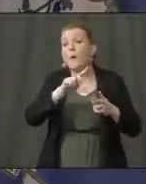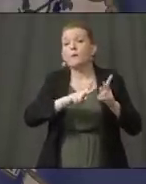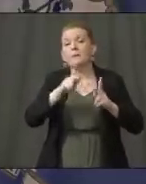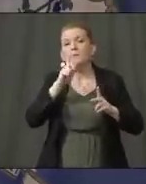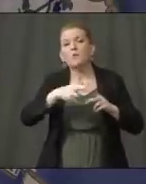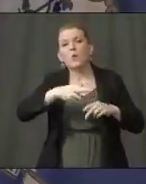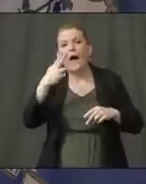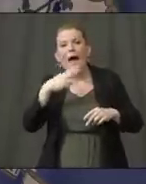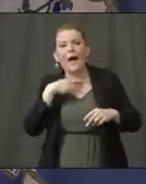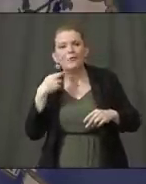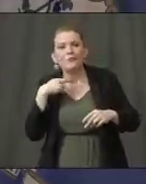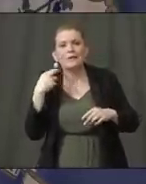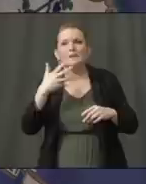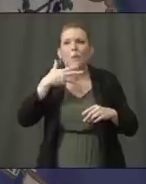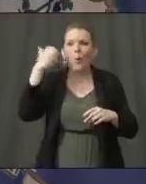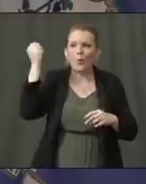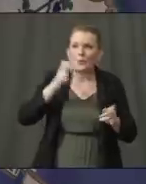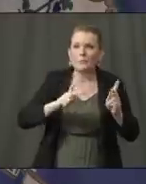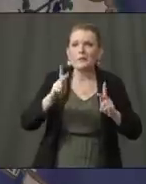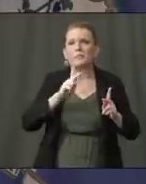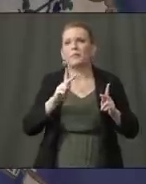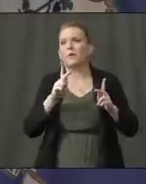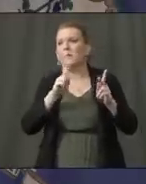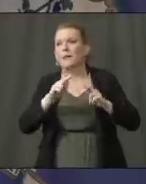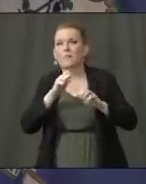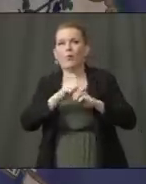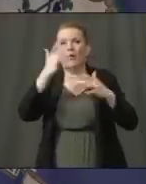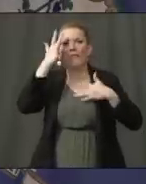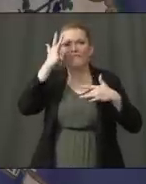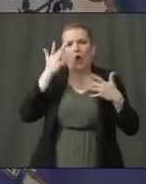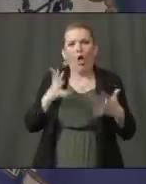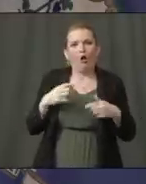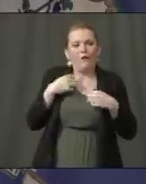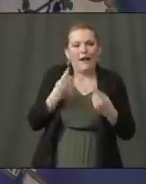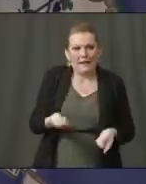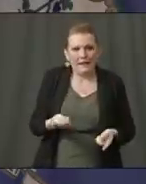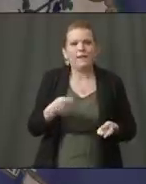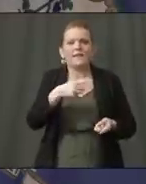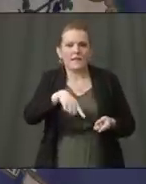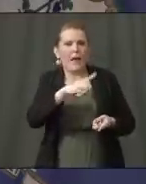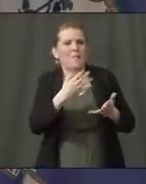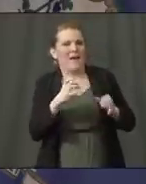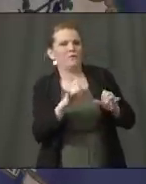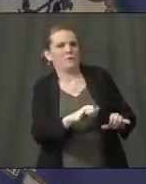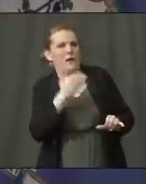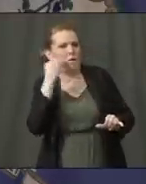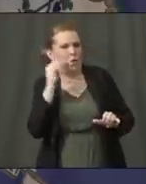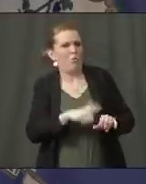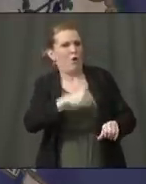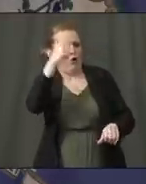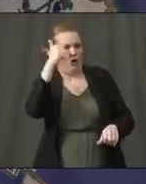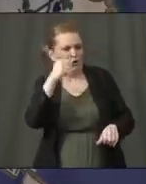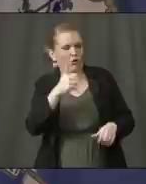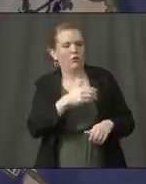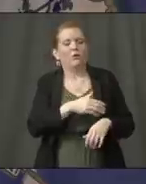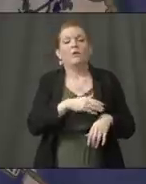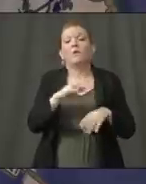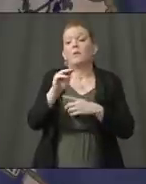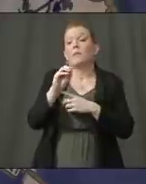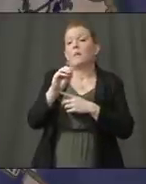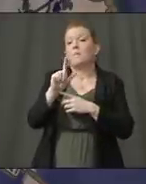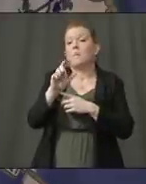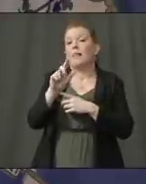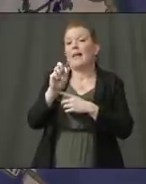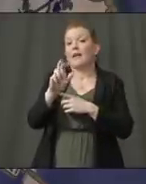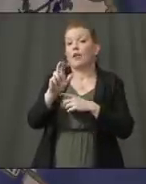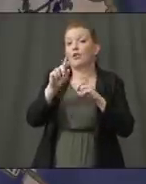or isolated a lot longer. And again, the molecular testing, are you infected or not, would probably be more